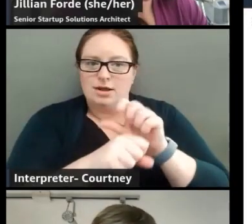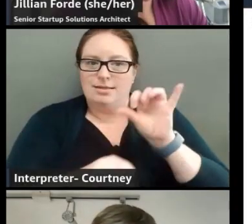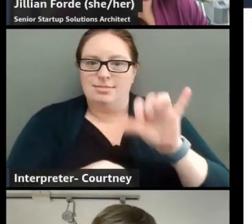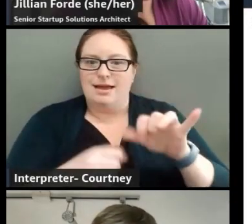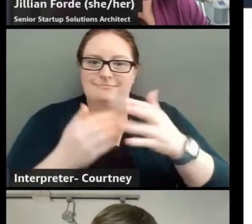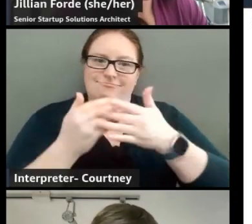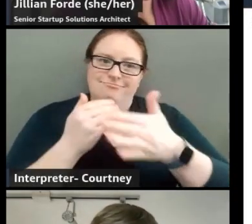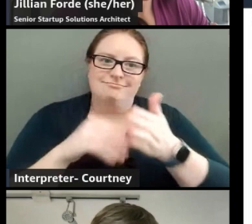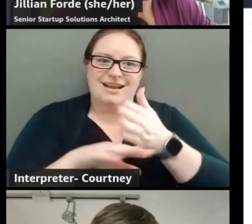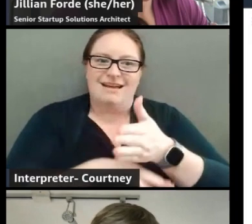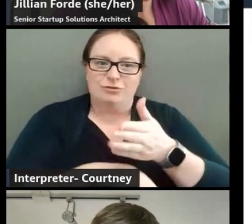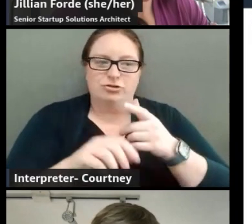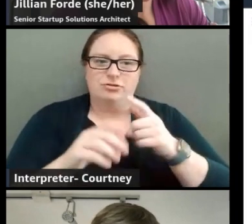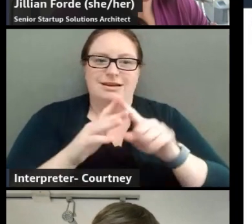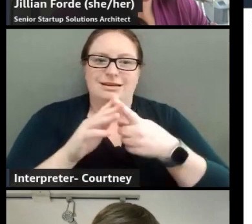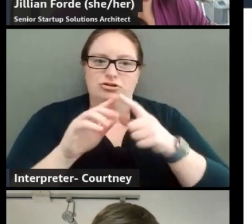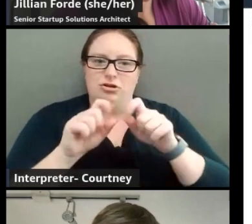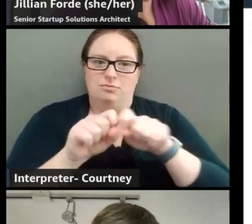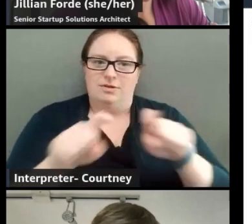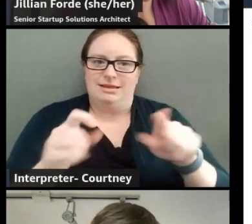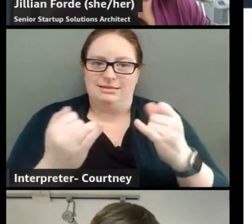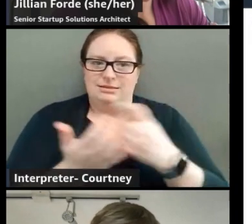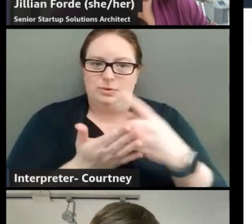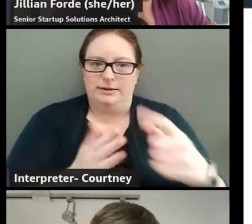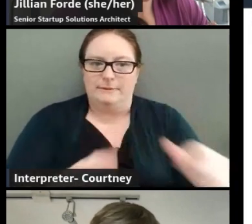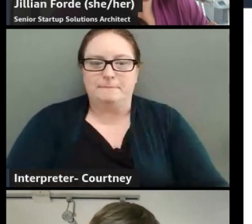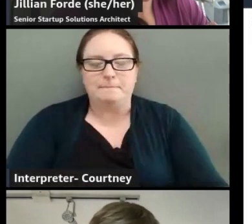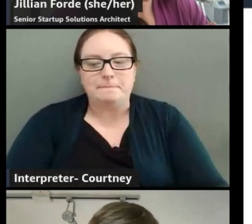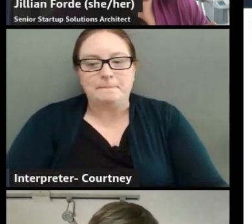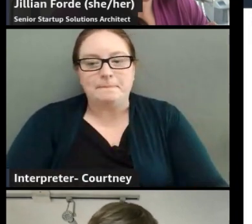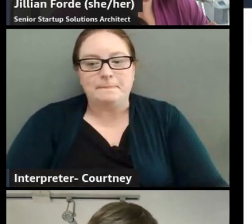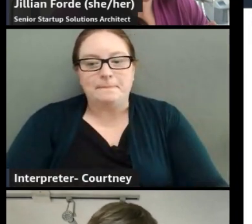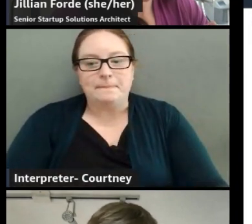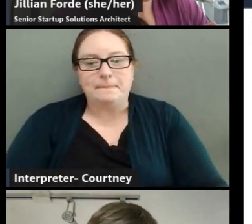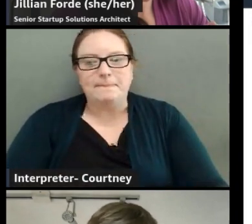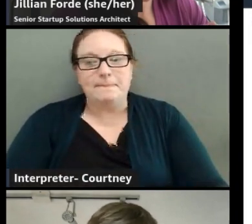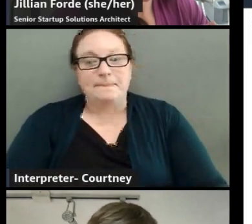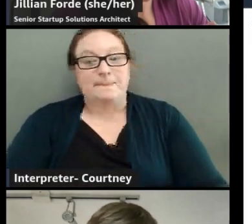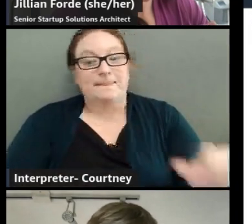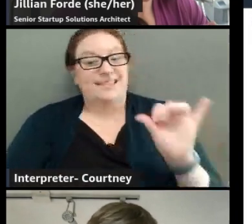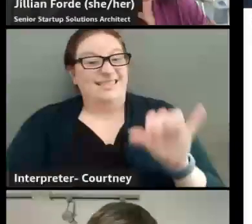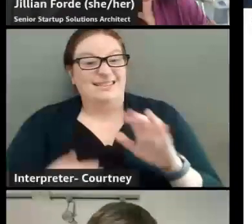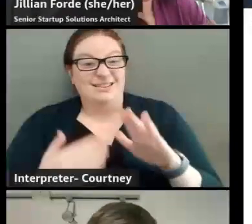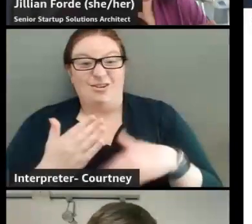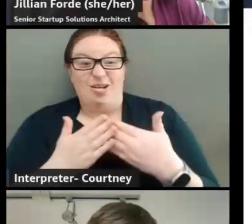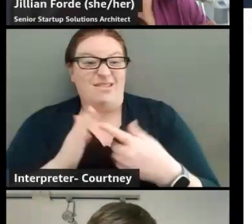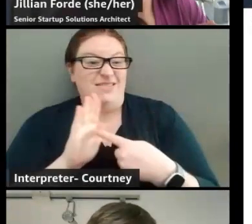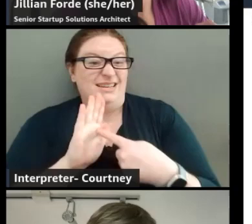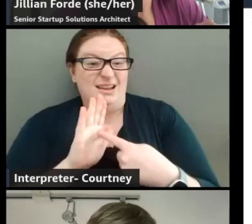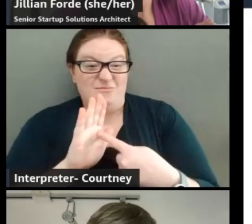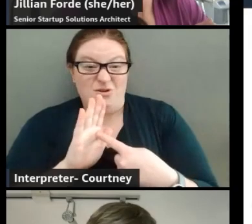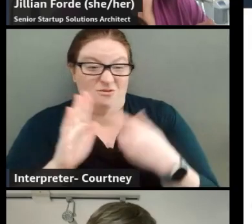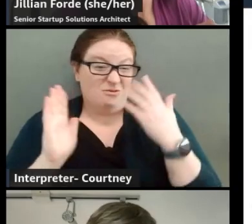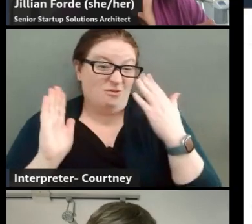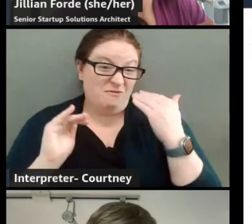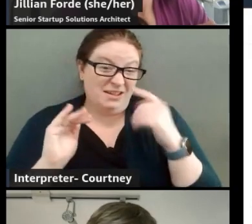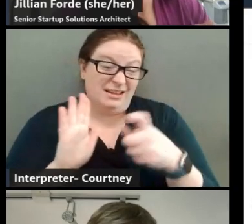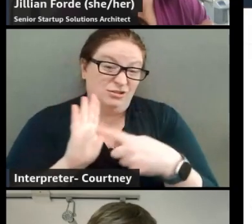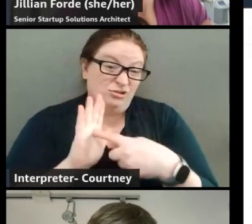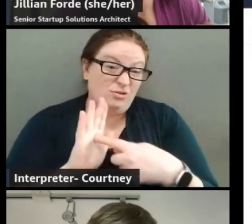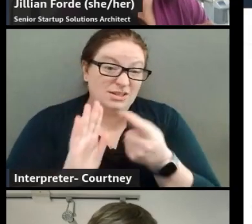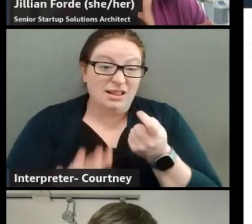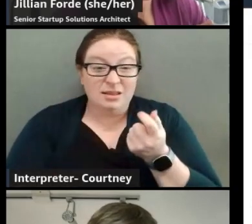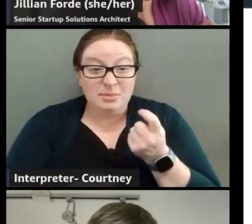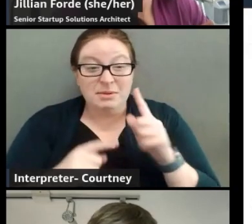beyond our initial release this week. So that's the extent of the demo. So hopefully that illustrates a little bit about